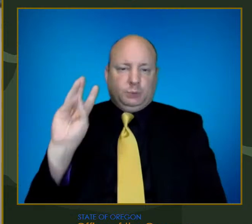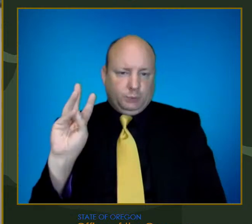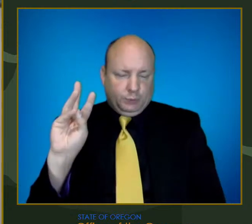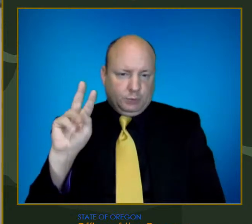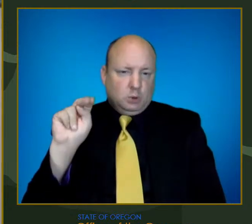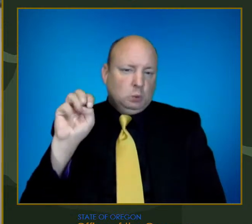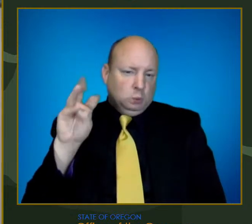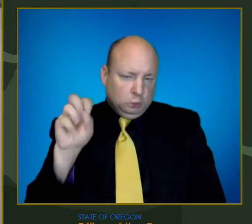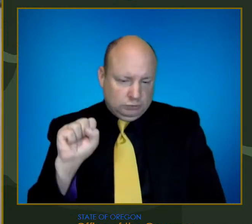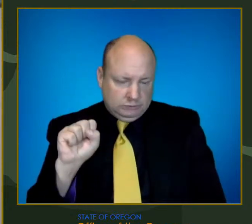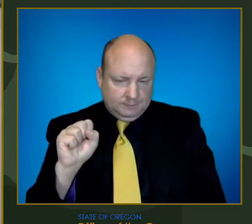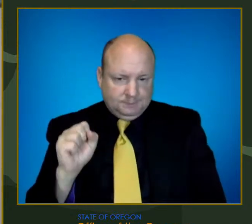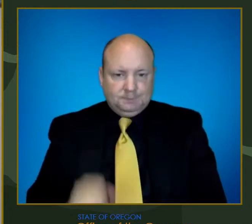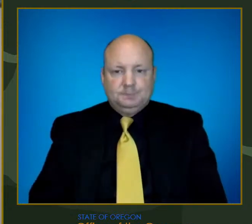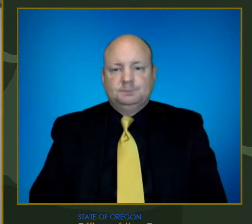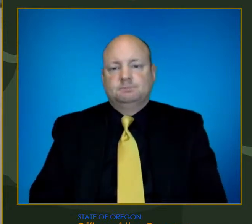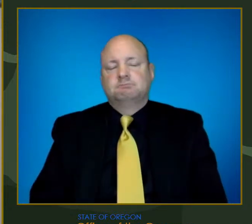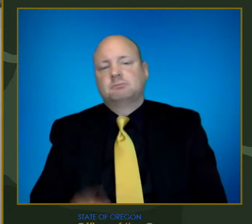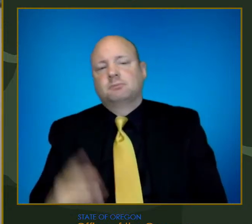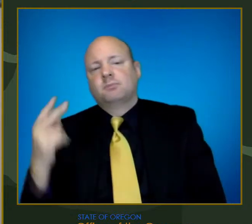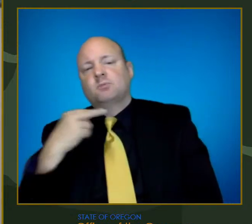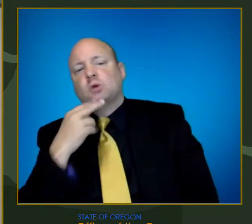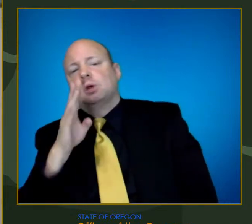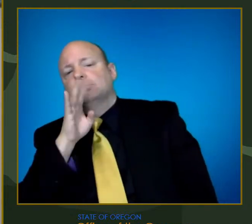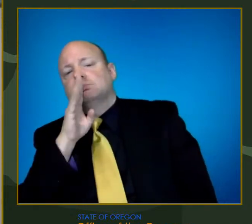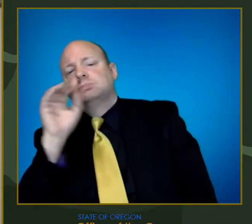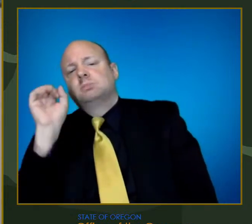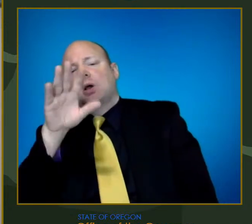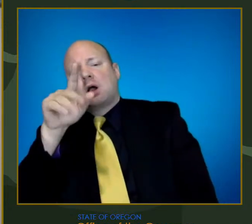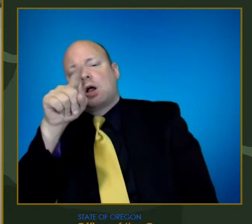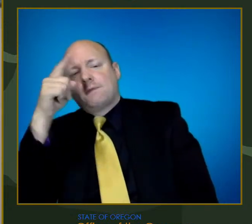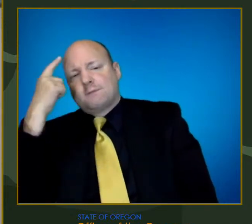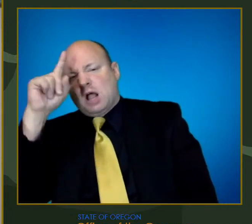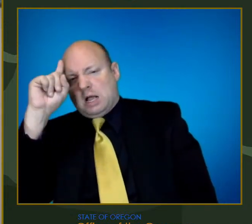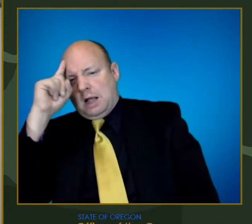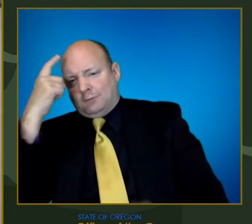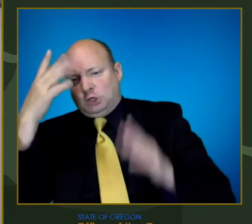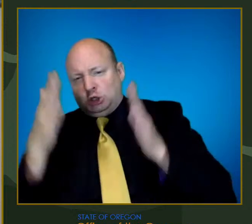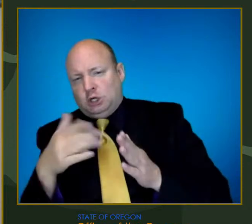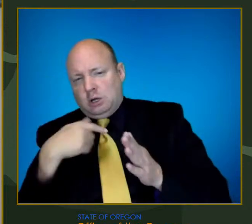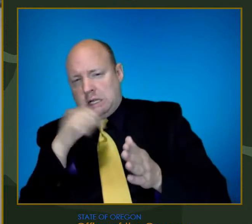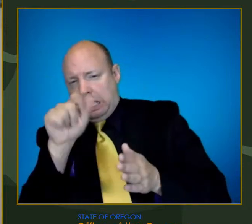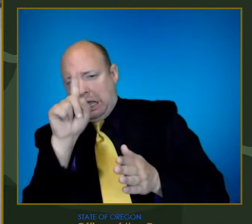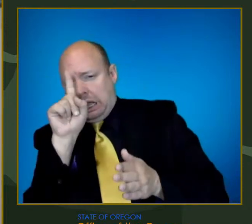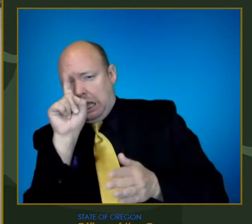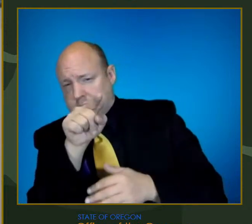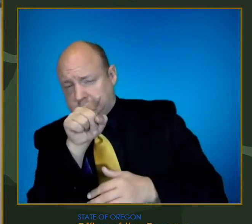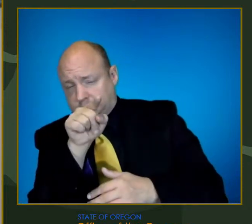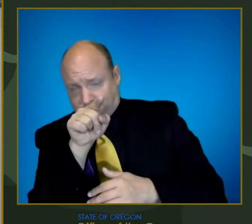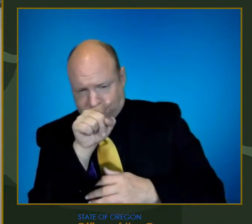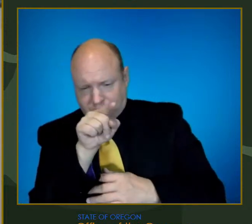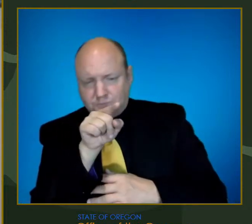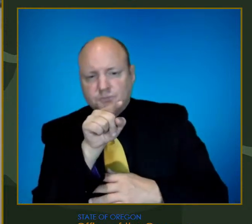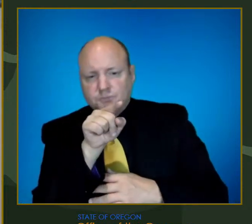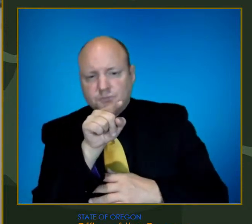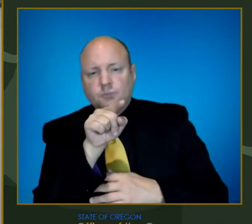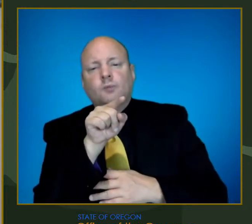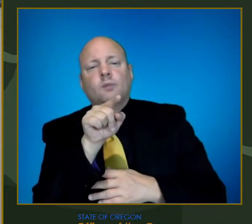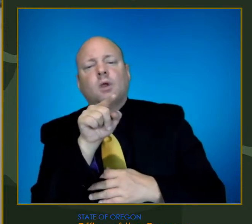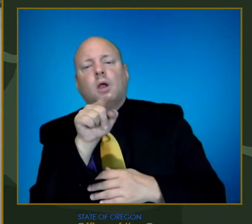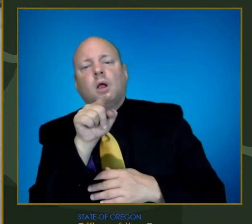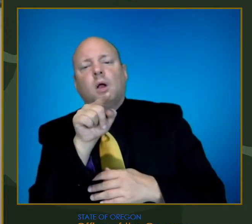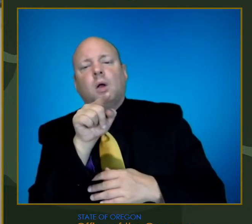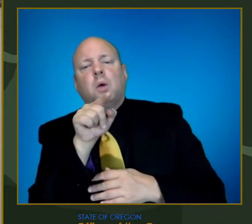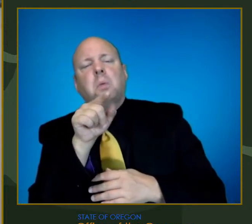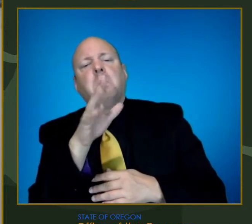Hi, for the governor, I think I'd like to ask you if I could, why not higher education staff for this vaccine mandate with the